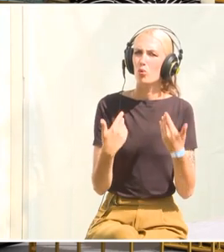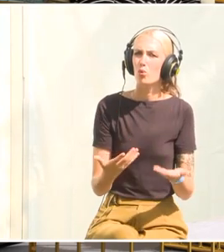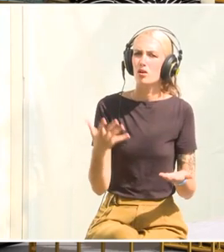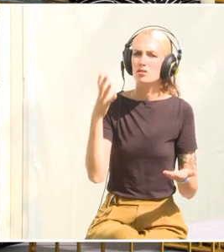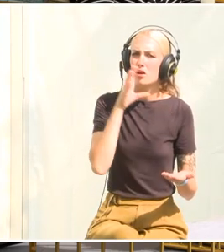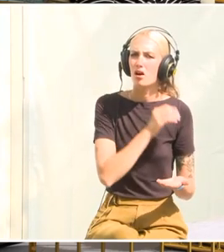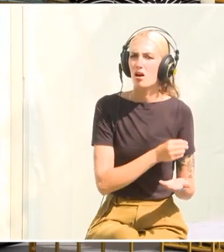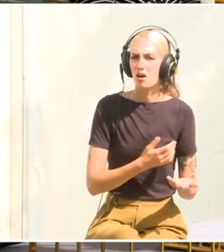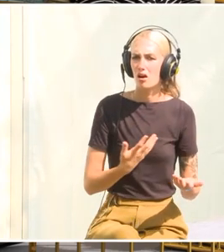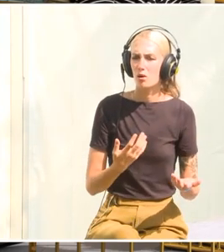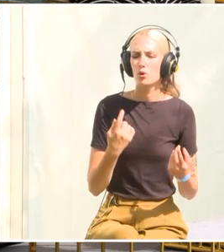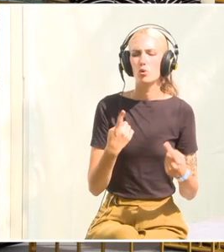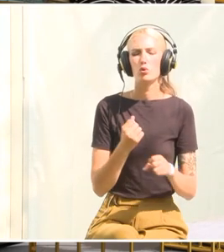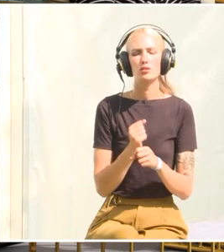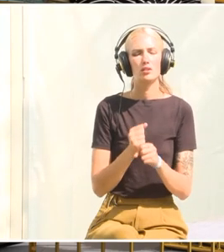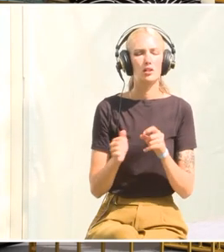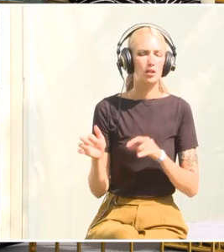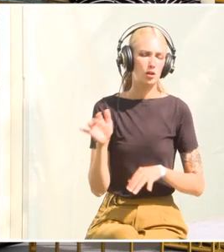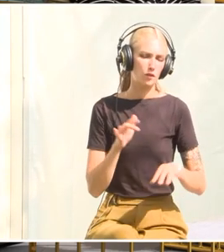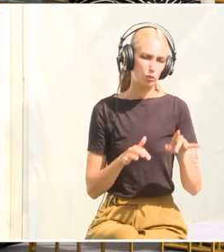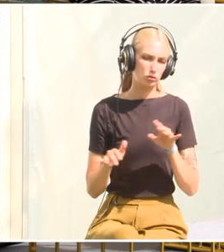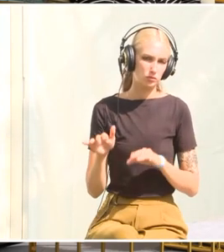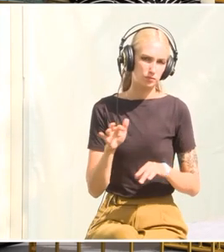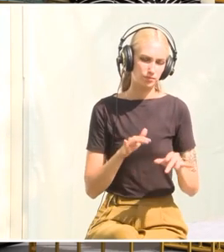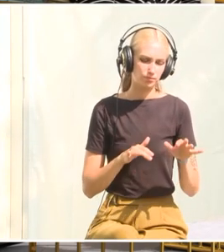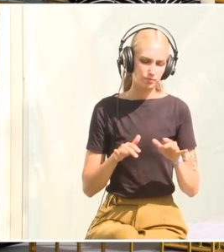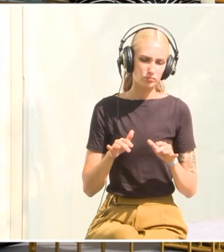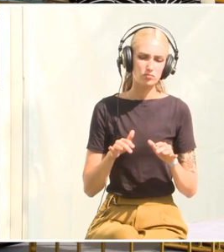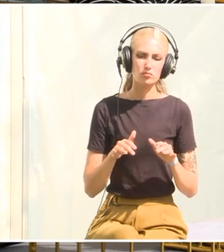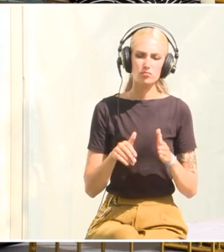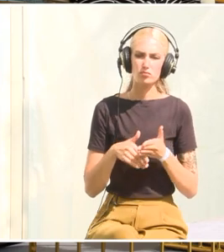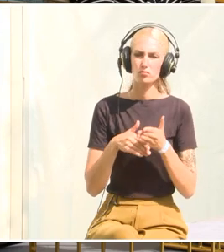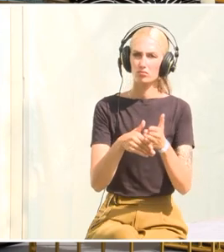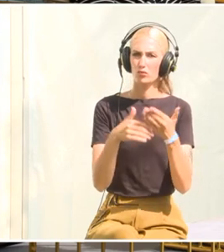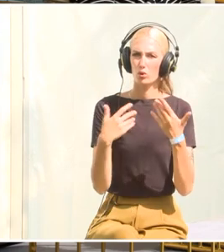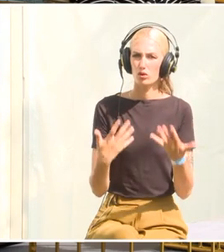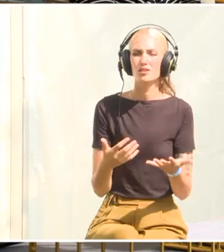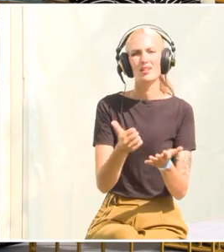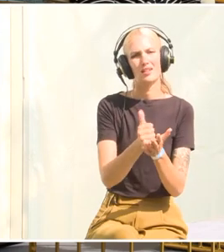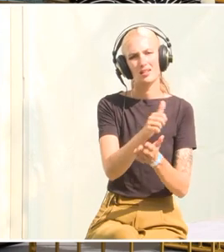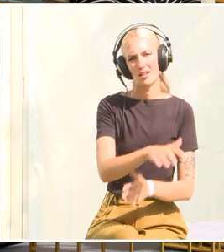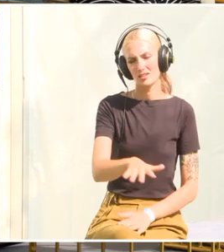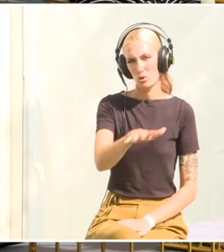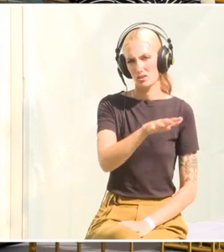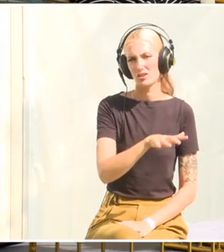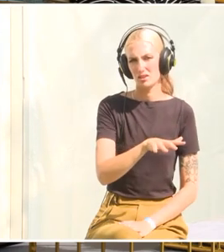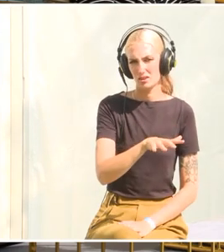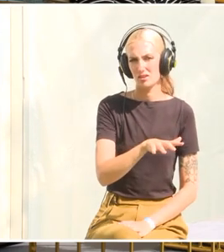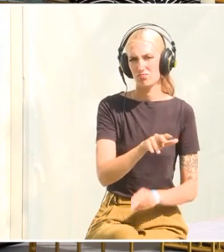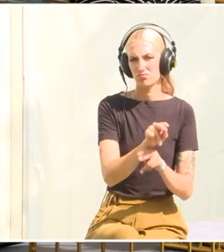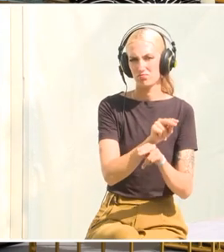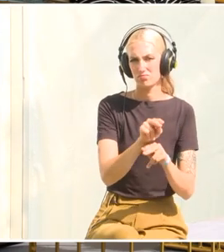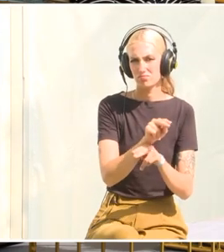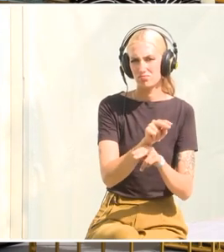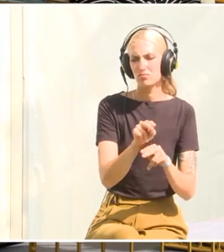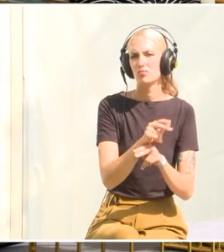activity what we are doing is that we support to have this kind of environments where you really have the good connection with